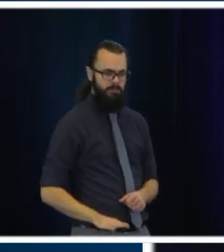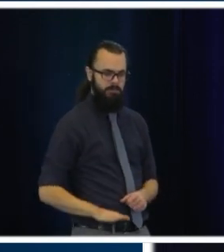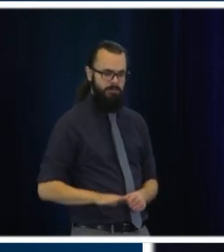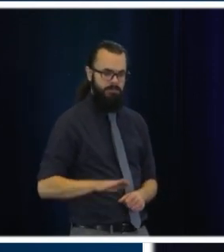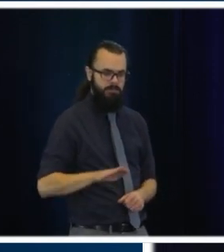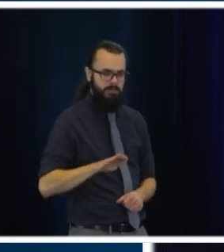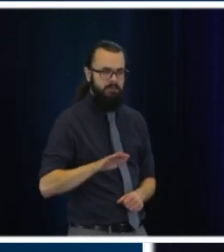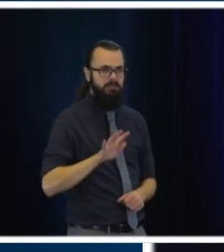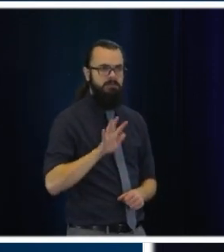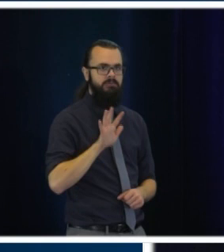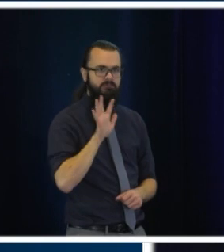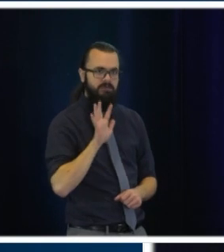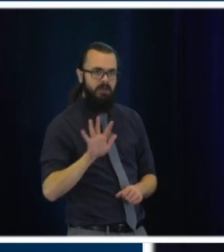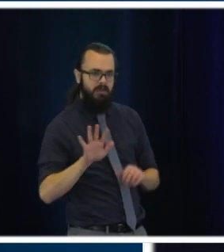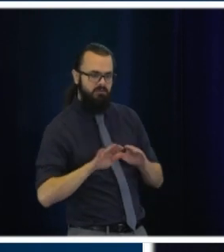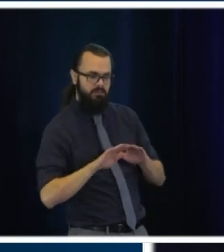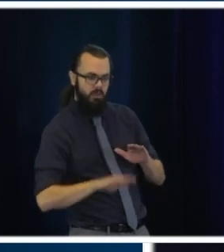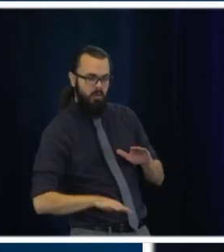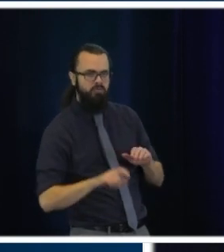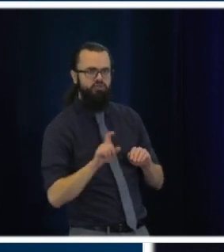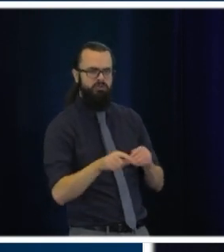But let's think about it.